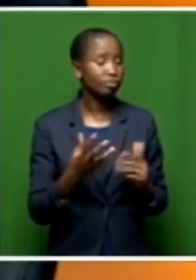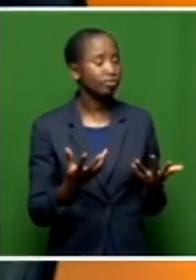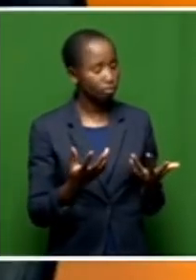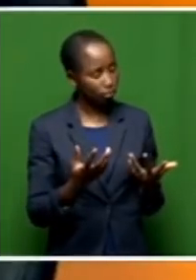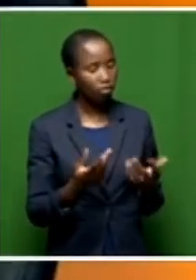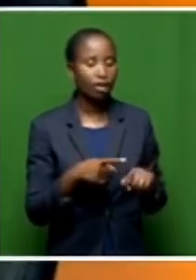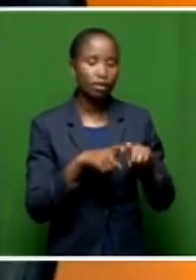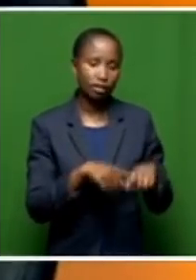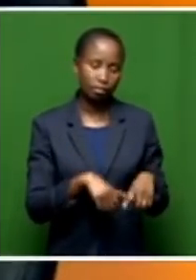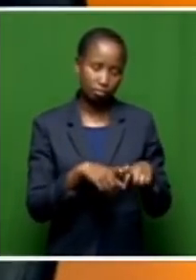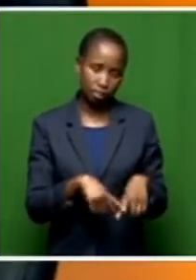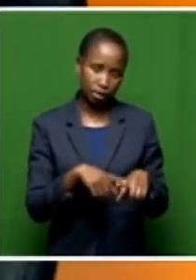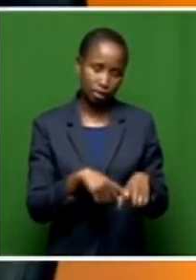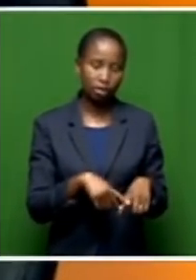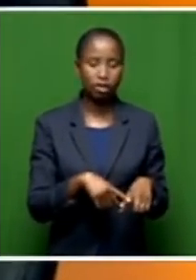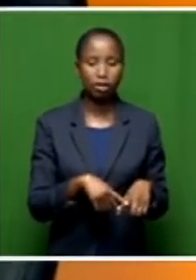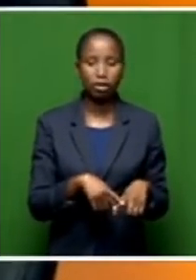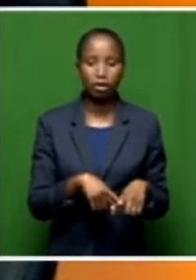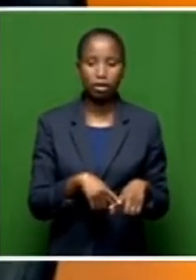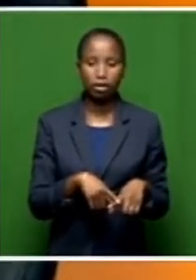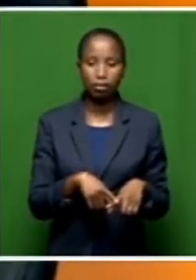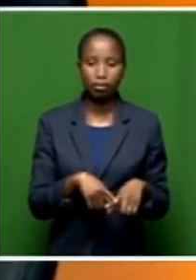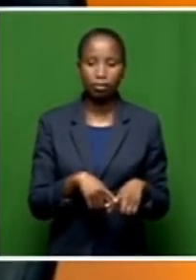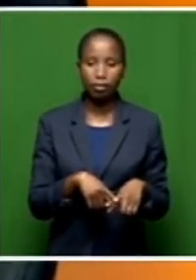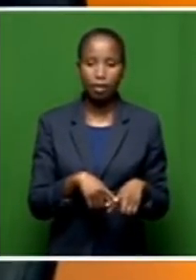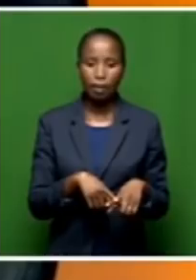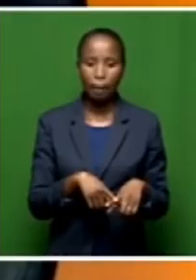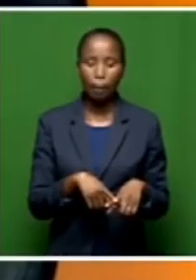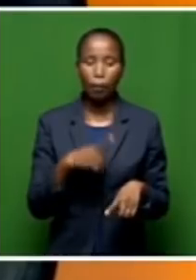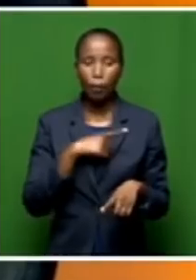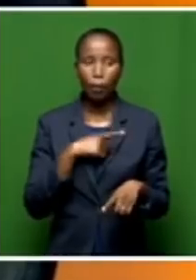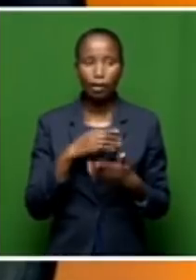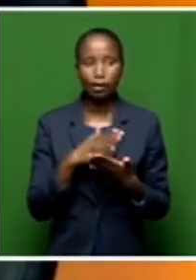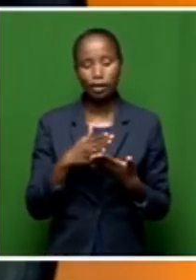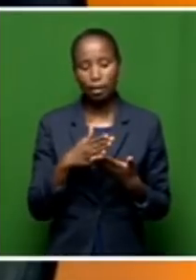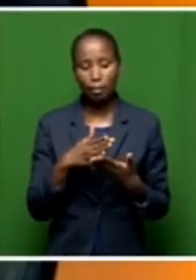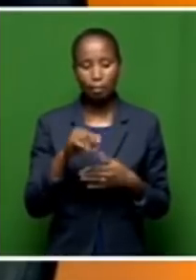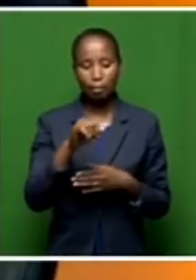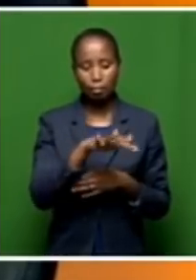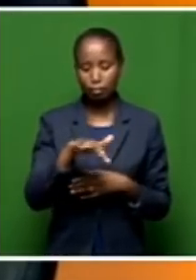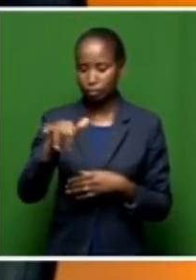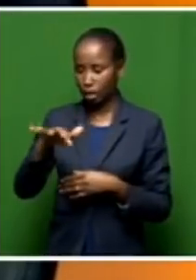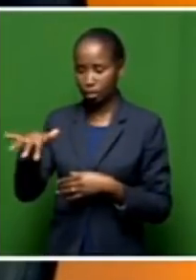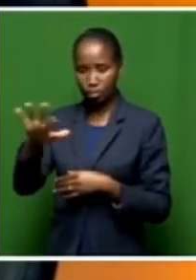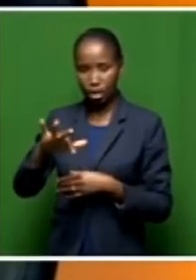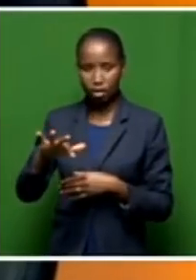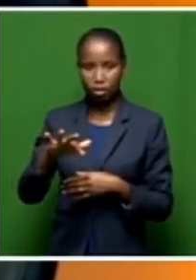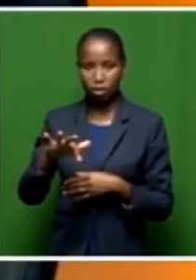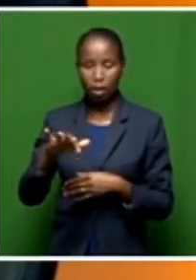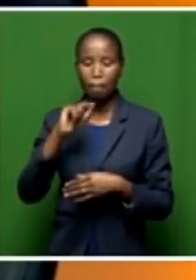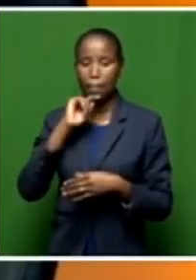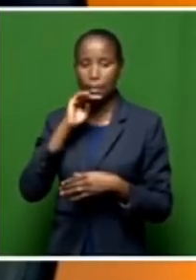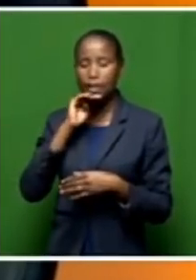any of the areas are being held back that or has not come in, that has extremely high